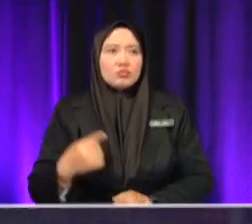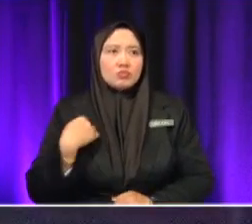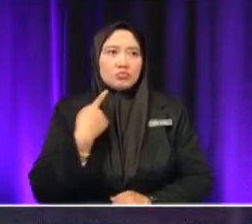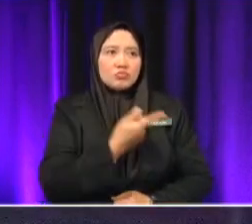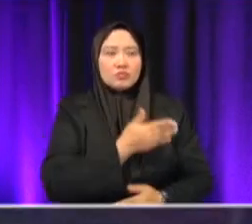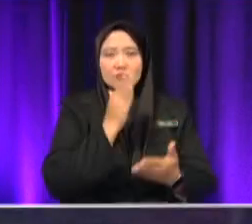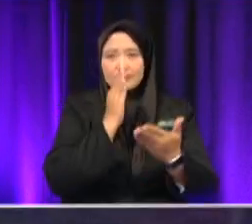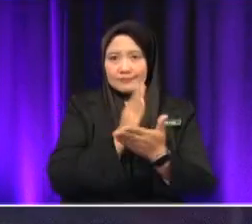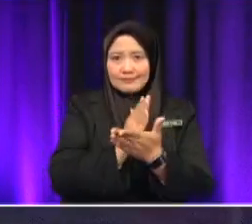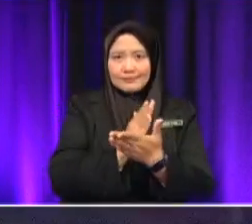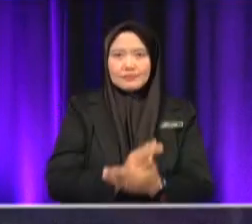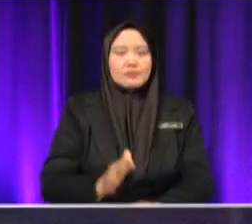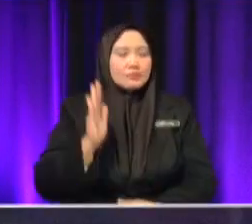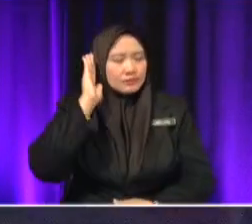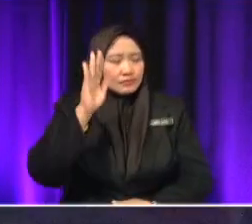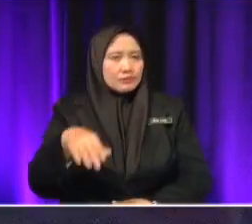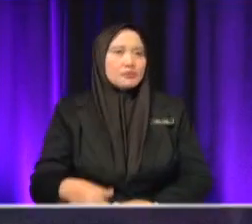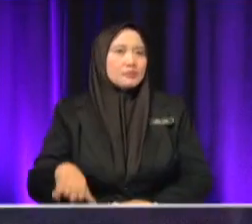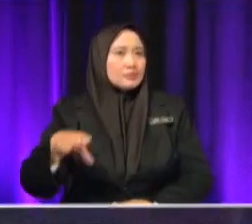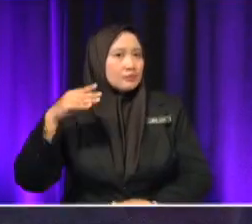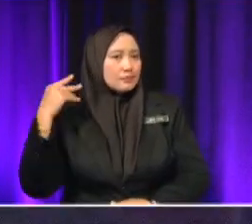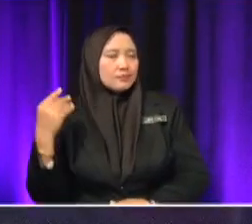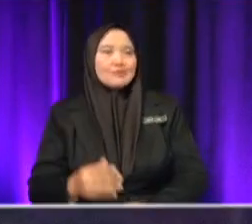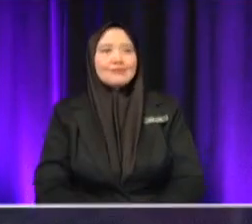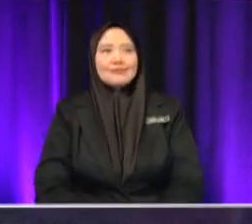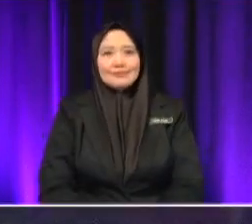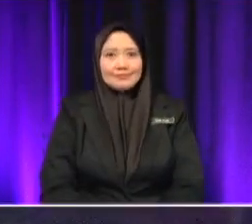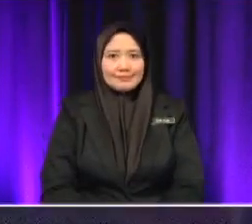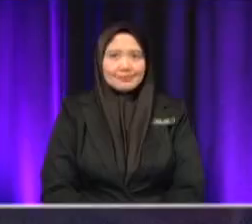break and we'll be right back here on EduwebTV KPM.